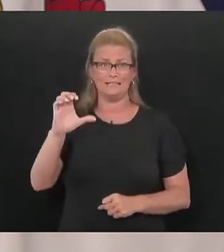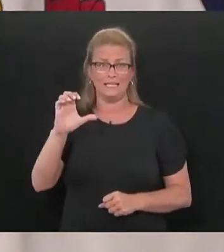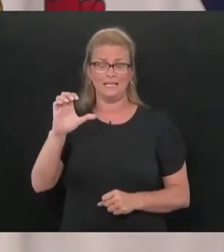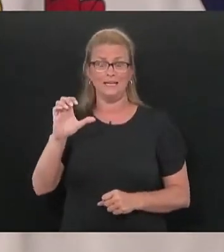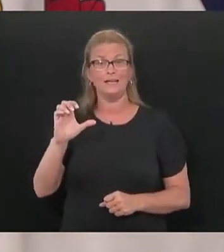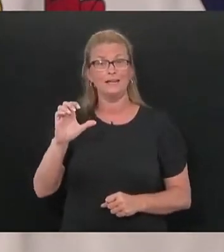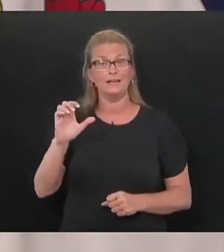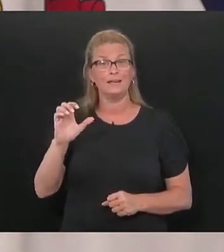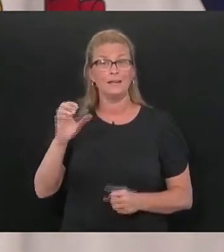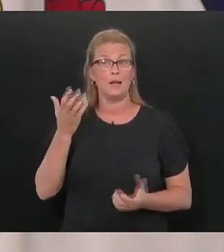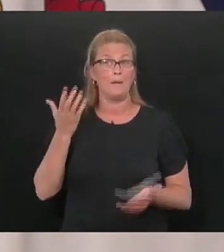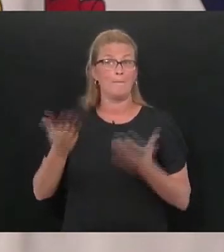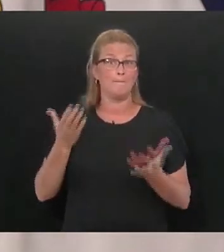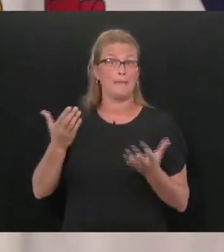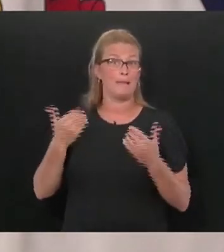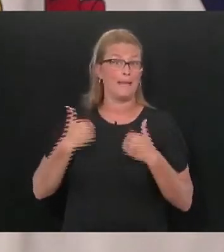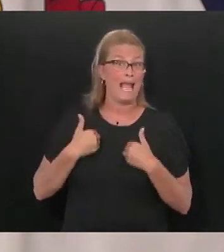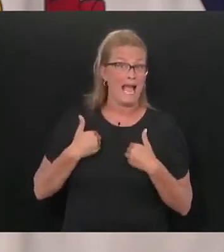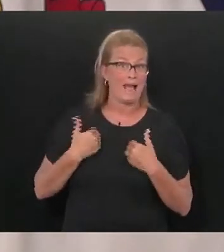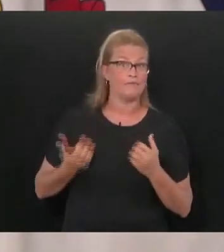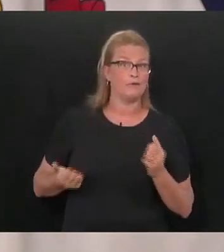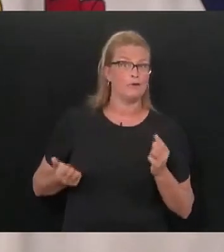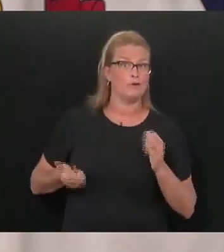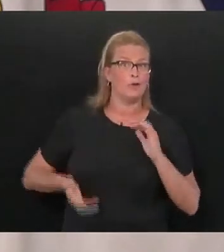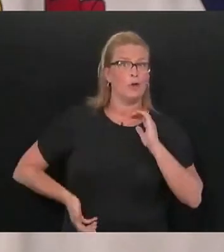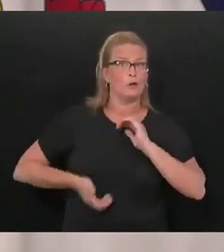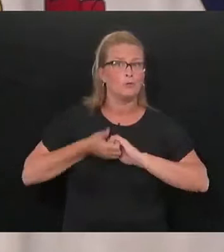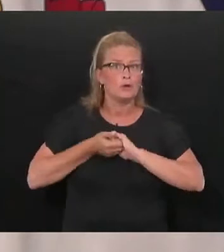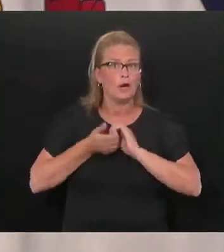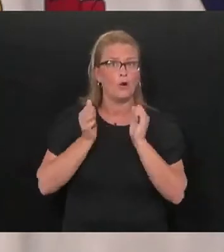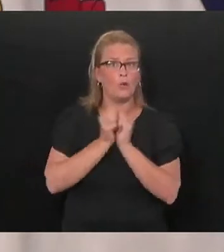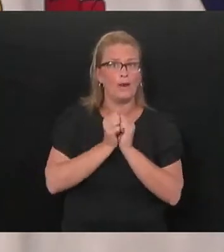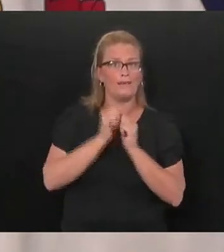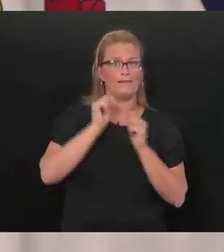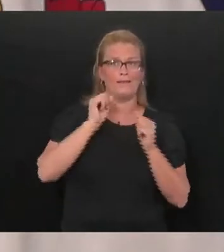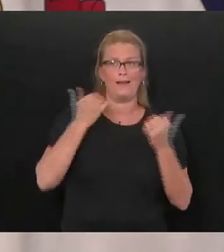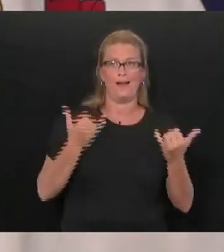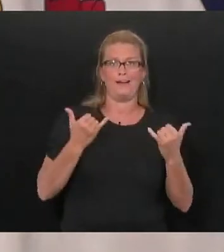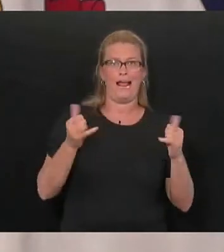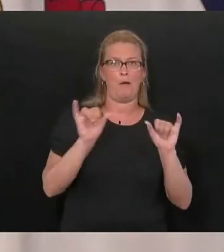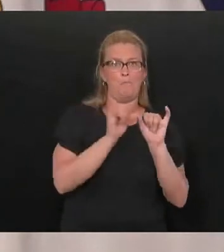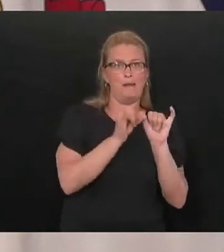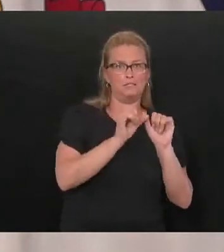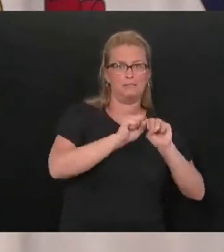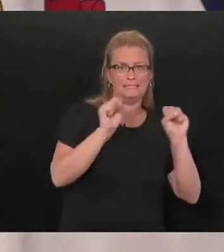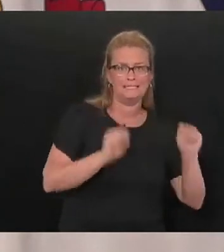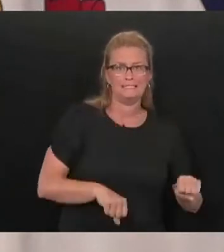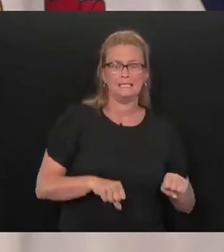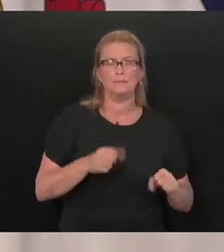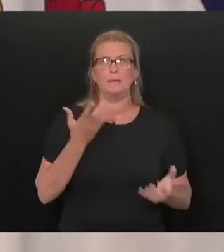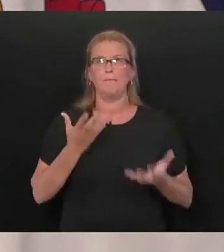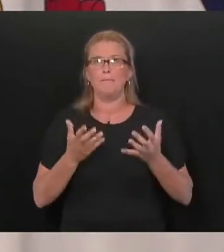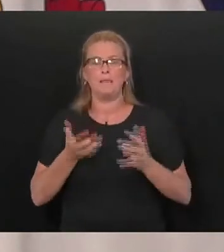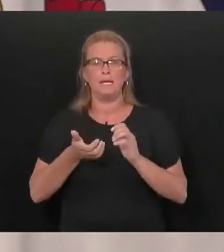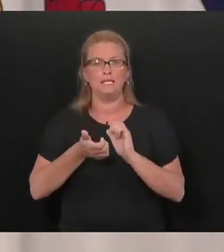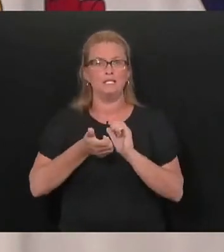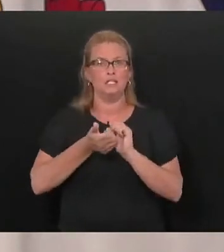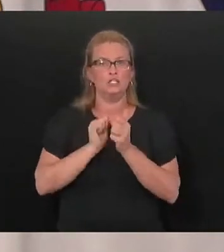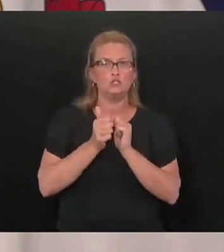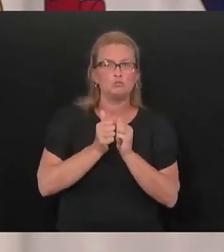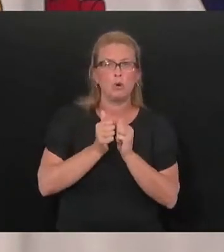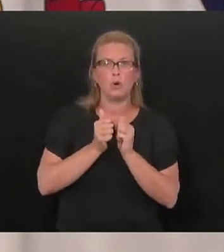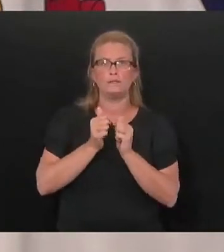in, maybe in conjunction with the rating systems that we already have, maybe something like a sports writer's